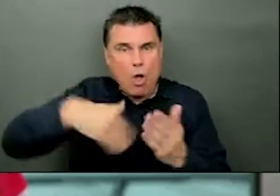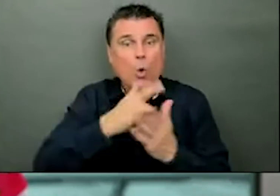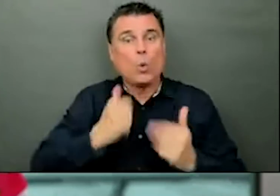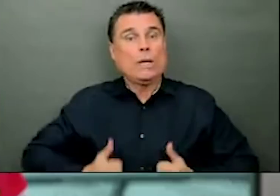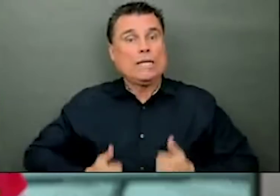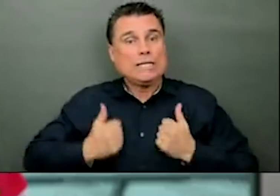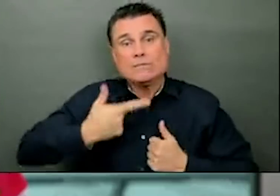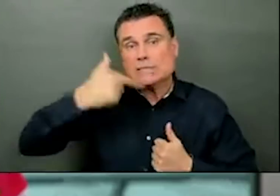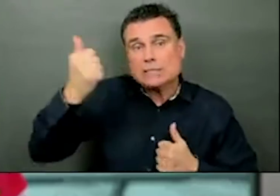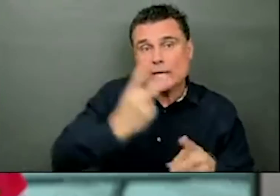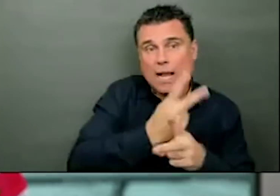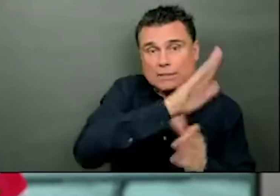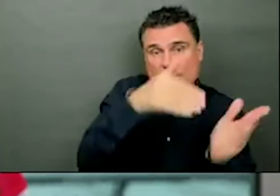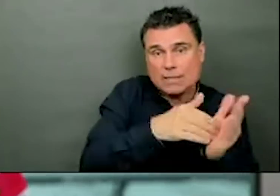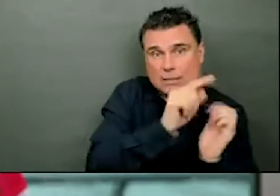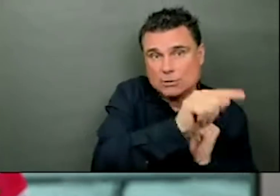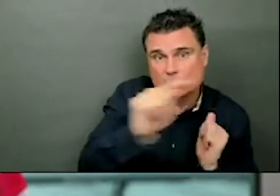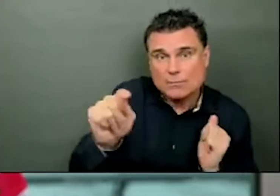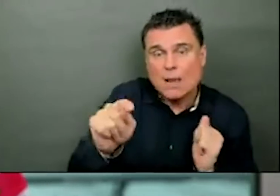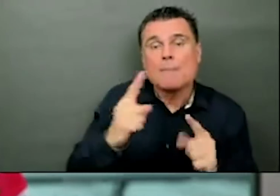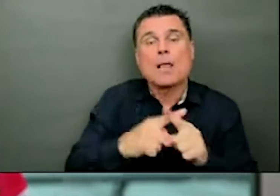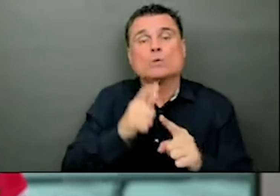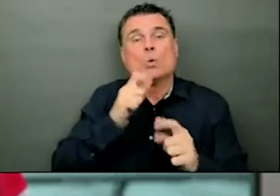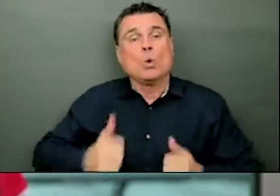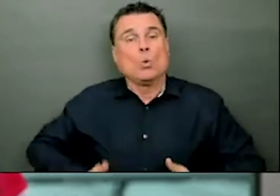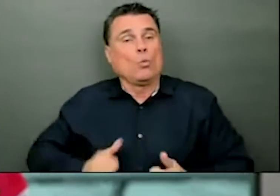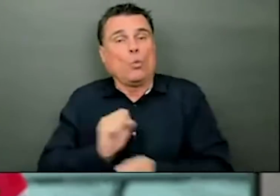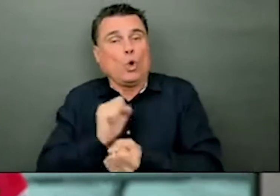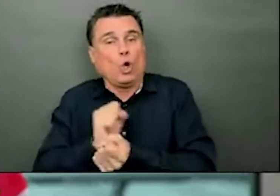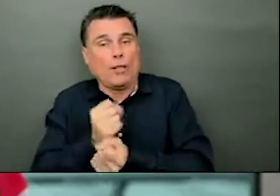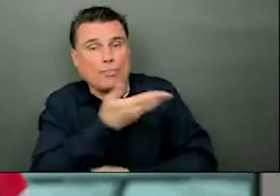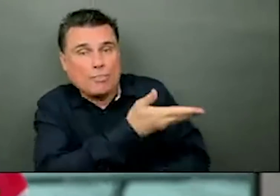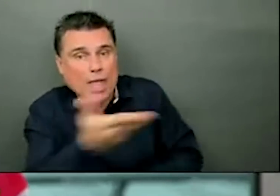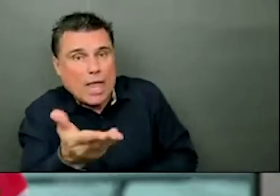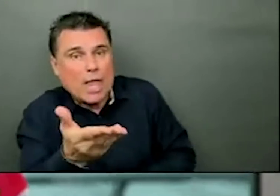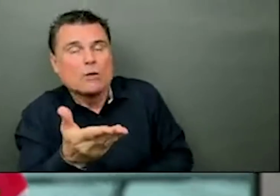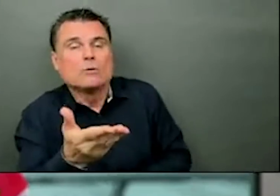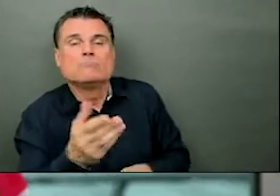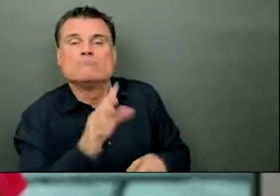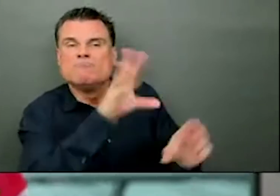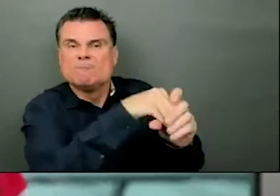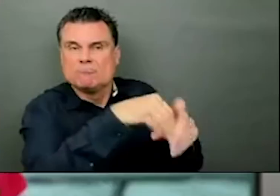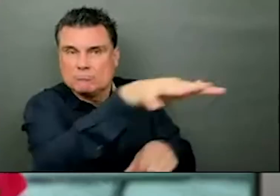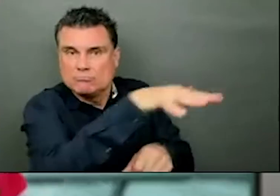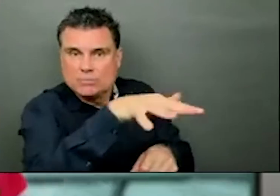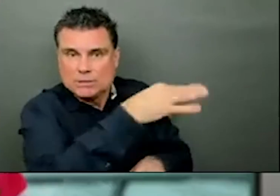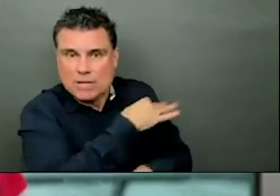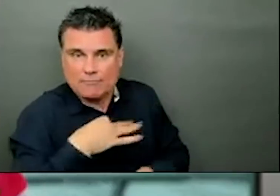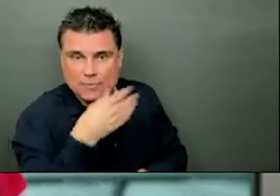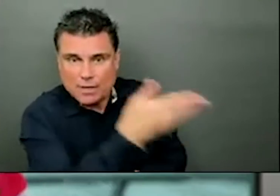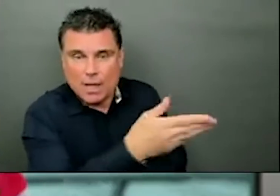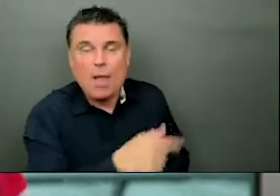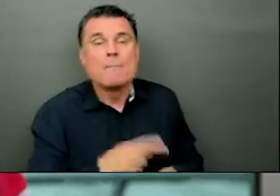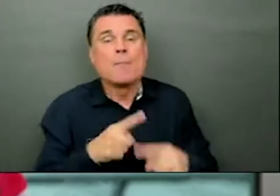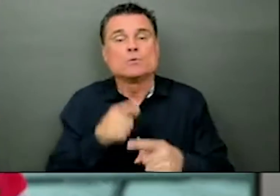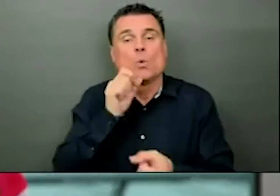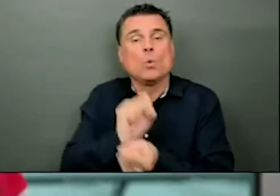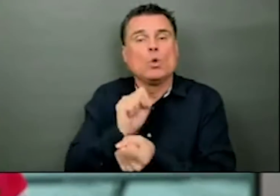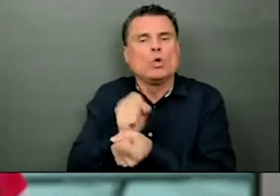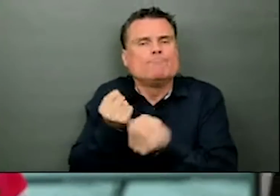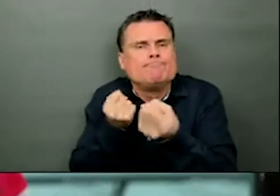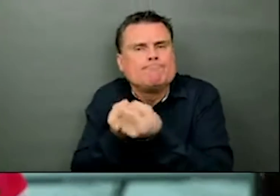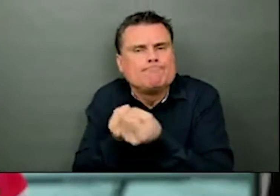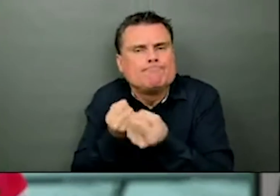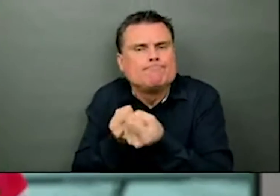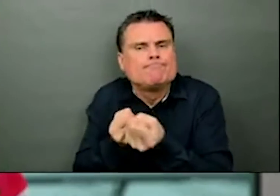very soon we'll be able to expand into the community groups, particularly our seniors and